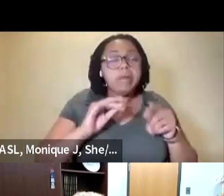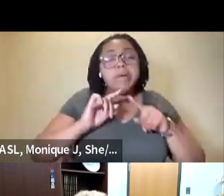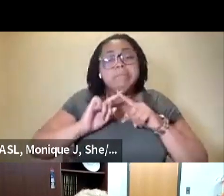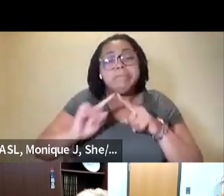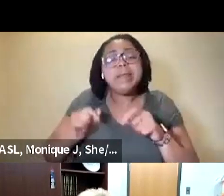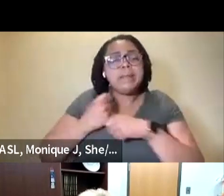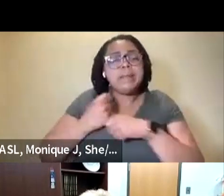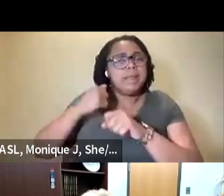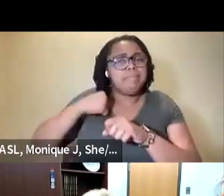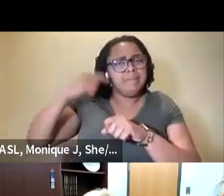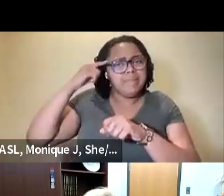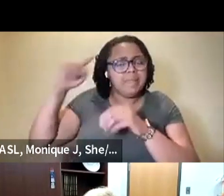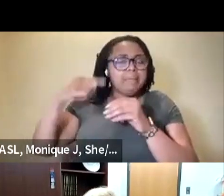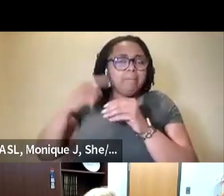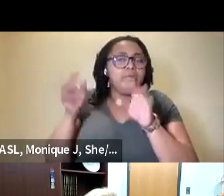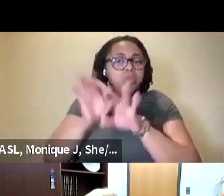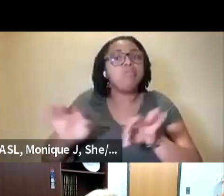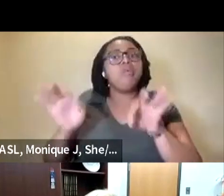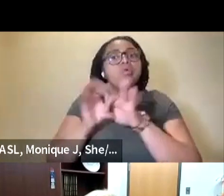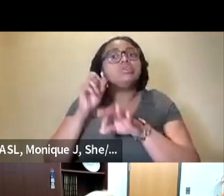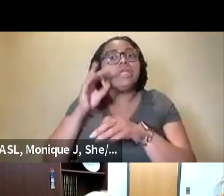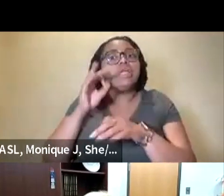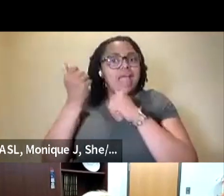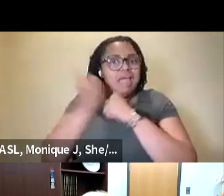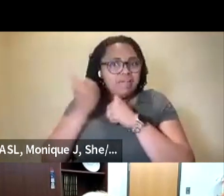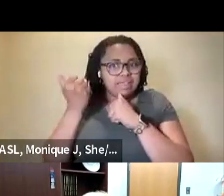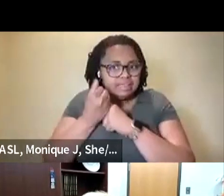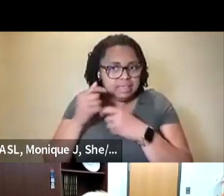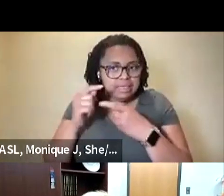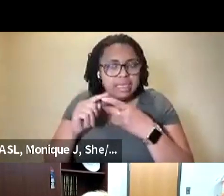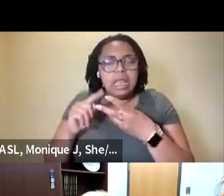made me think about the importance of advocacy and how